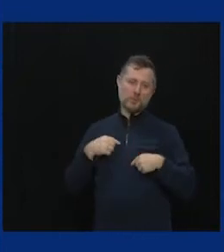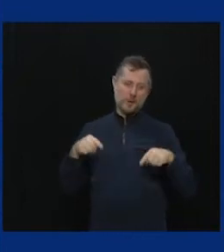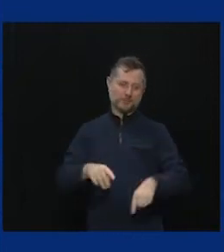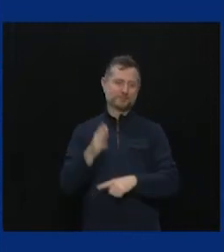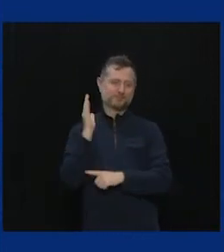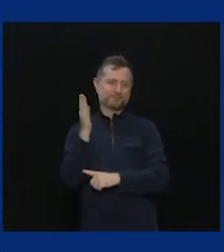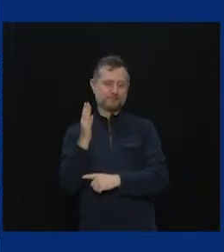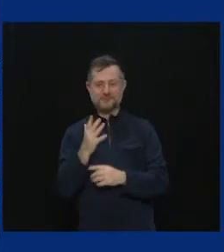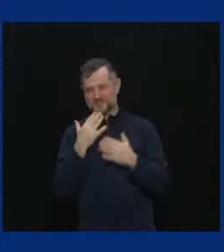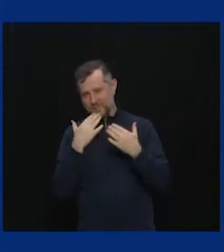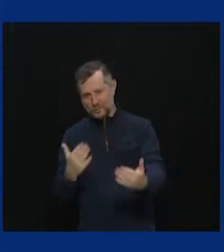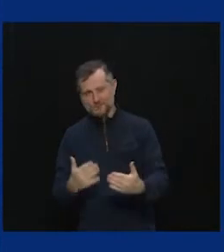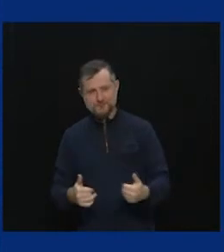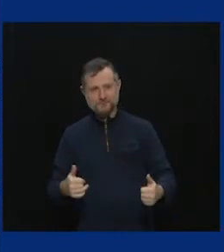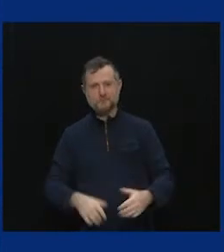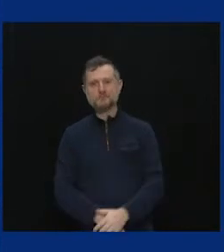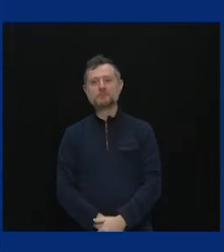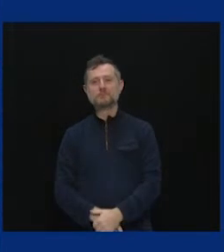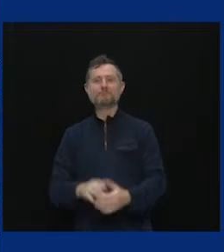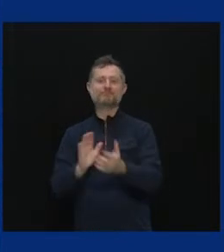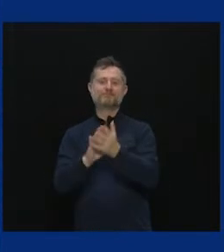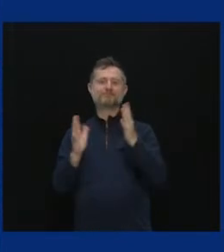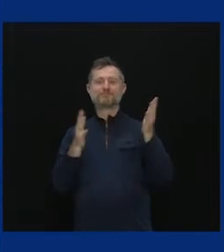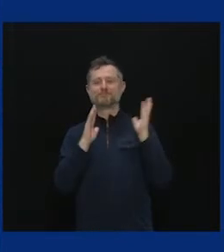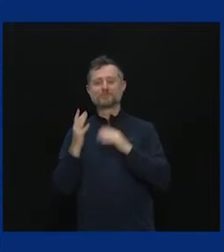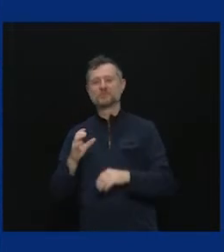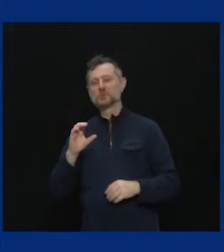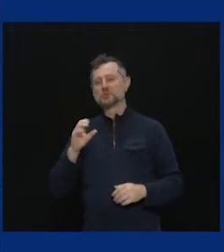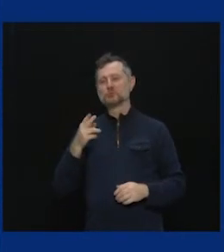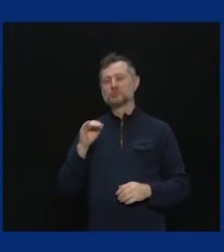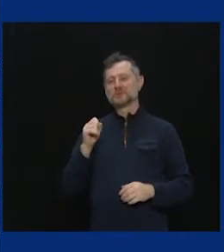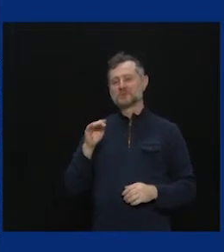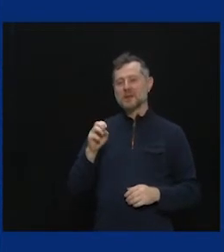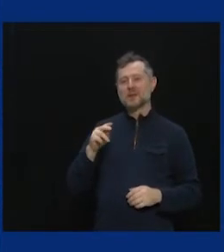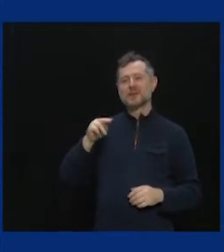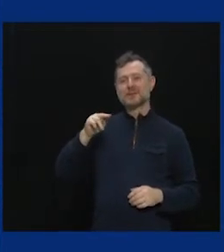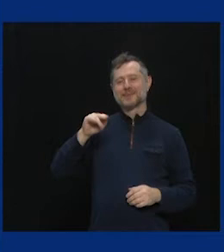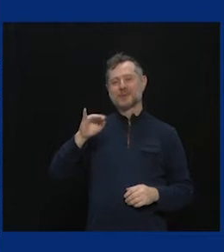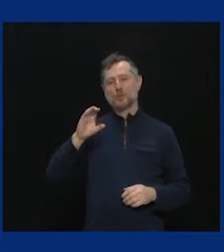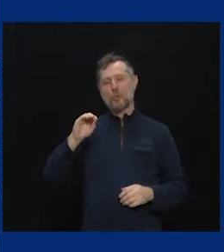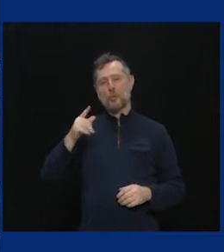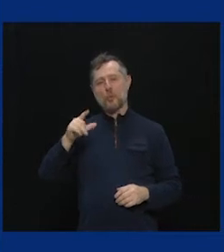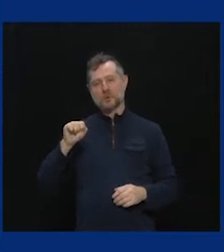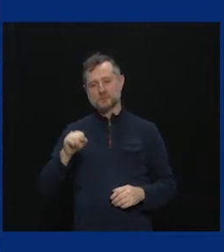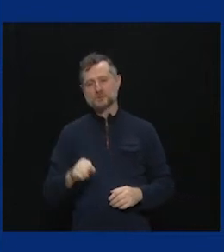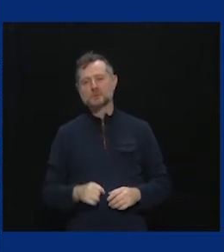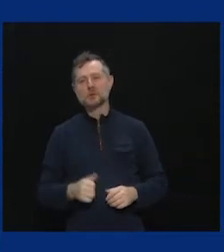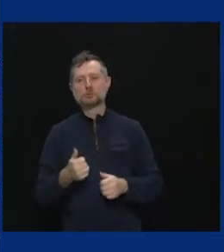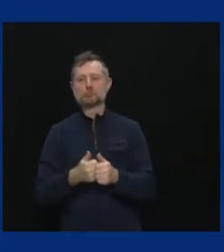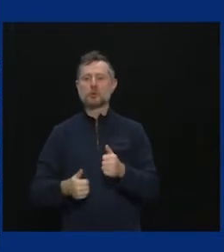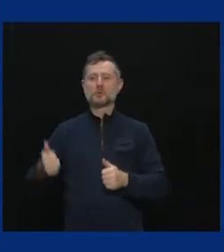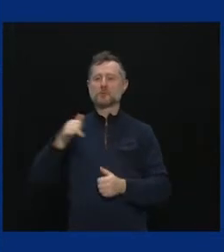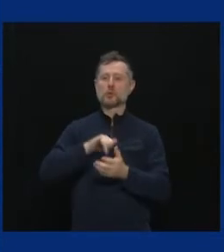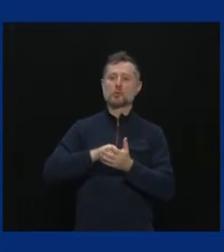Please welcome Christine Nichols, Chair of the New York State Tourism Advisory Council.